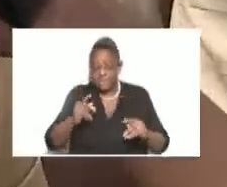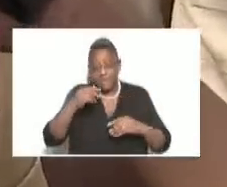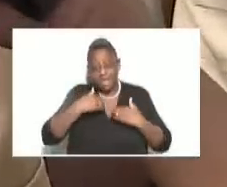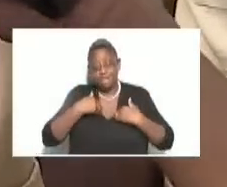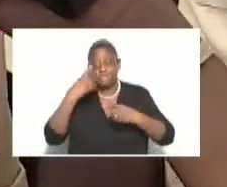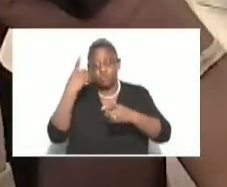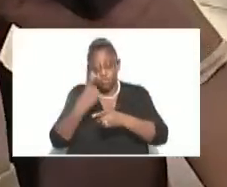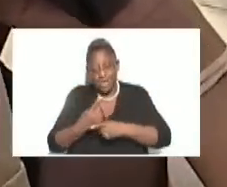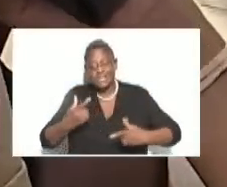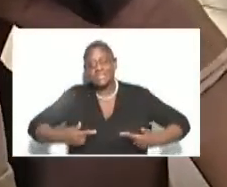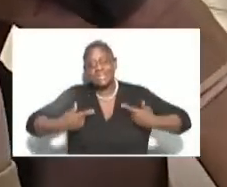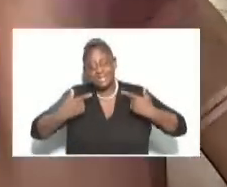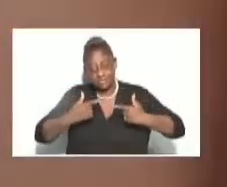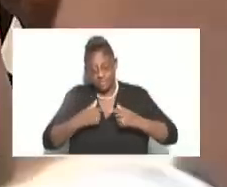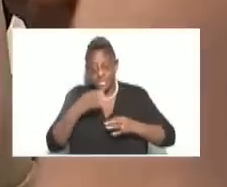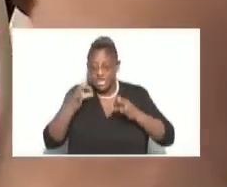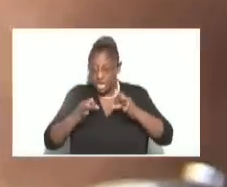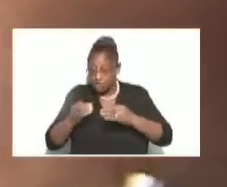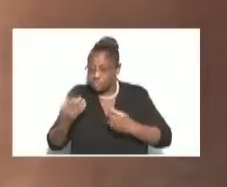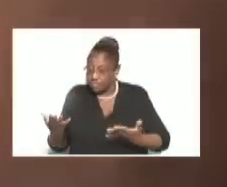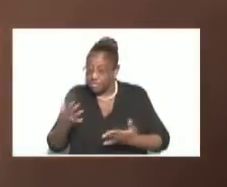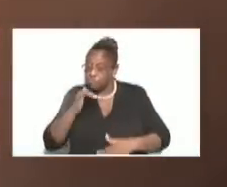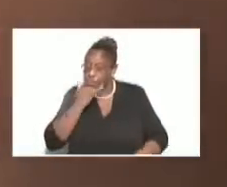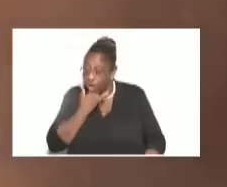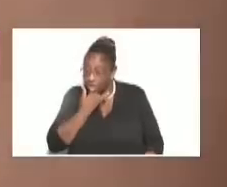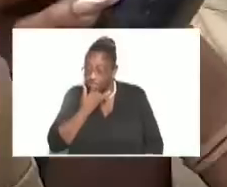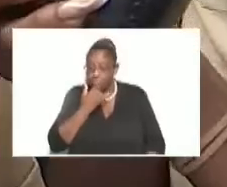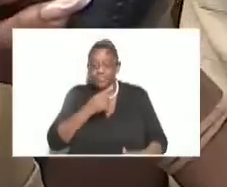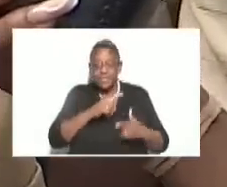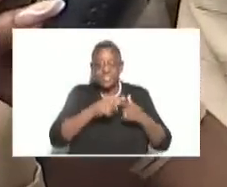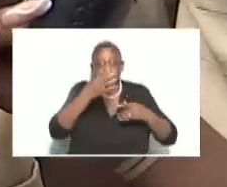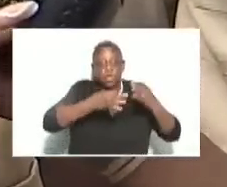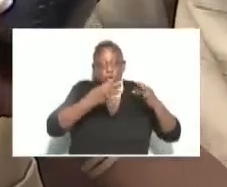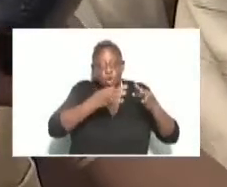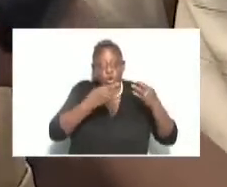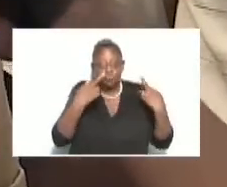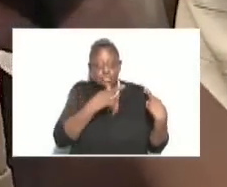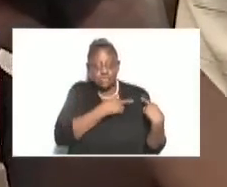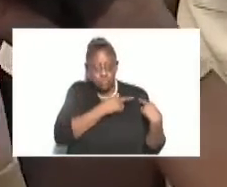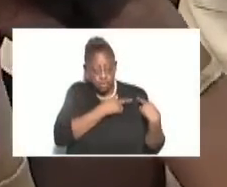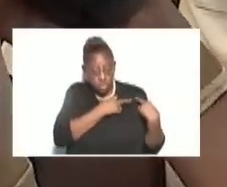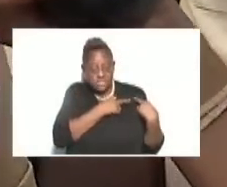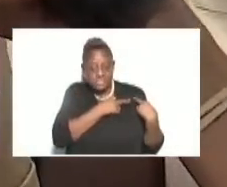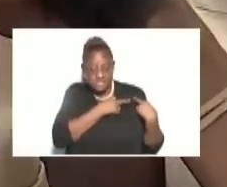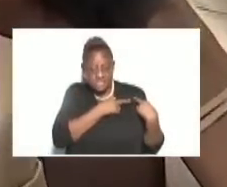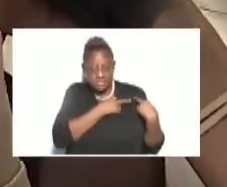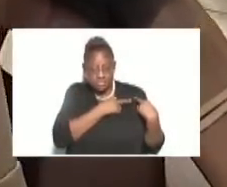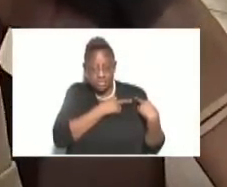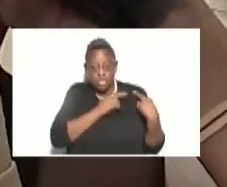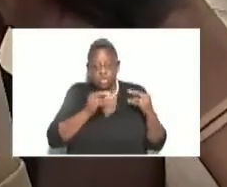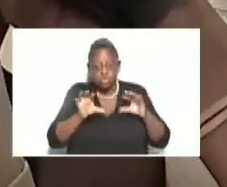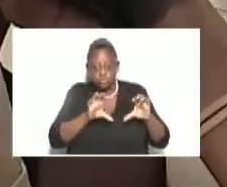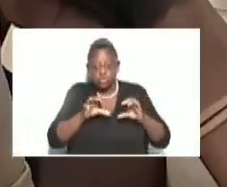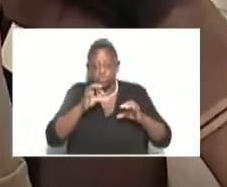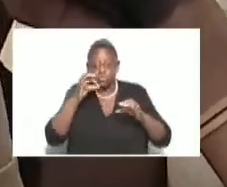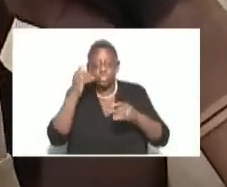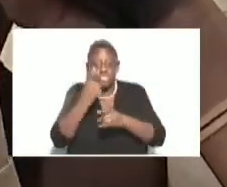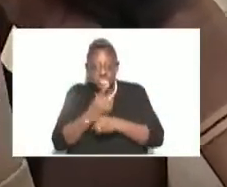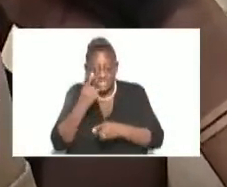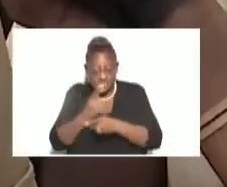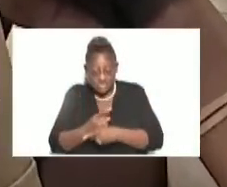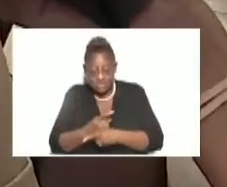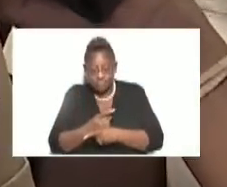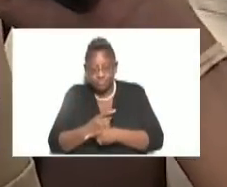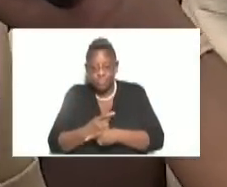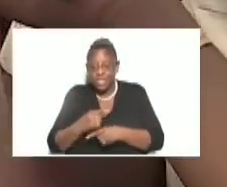us. If there's something that is wrong, then the courts are responsible to do justice. They are responsible to